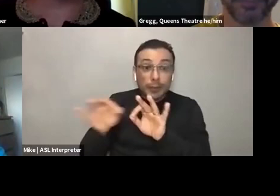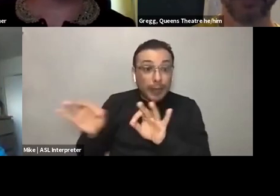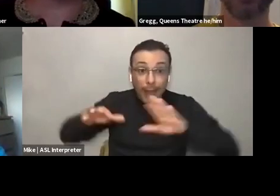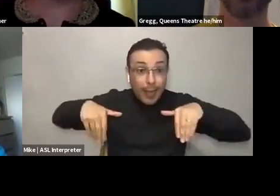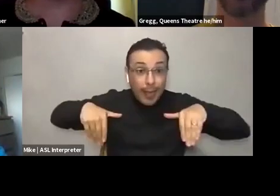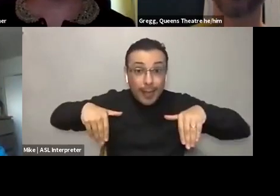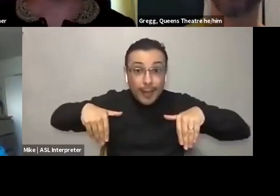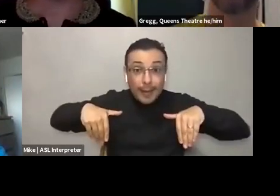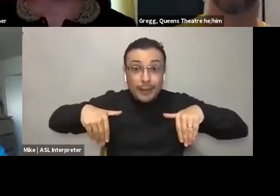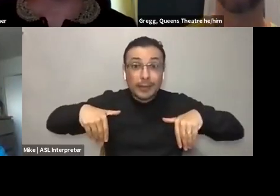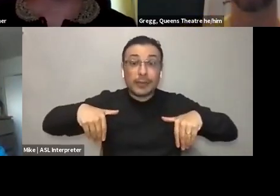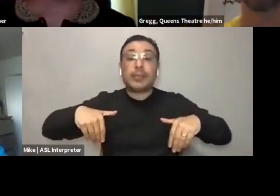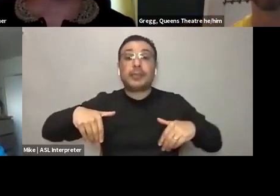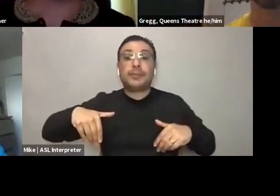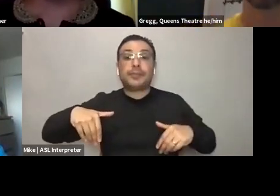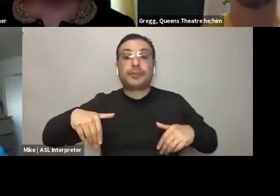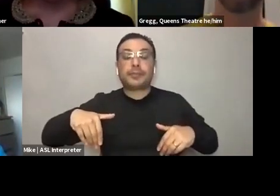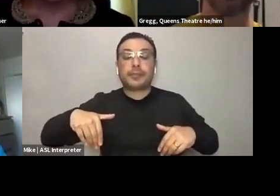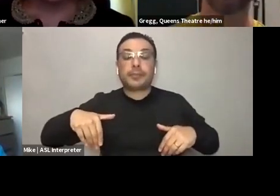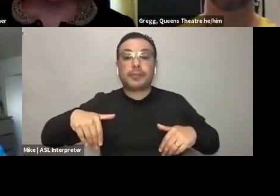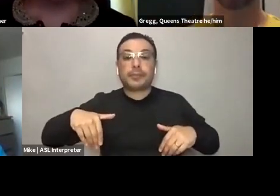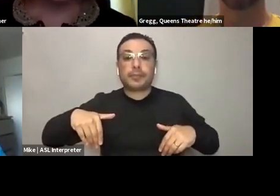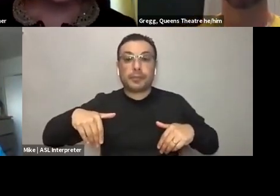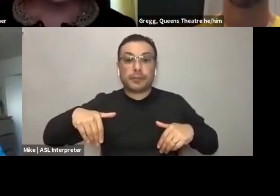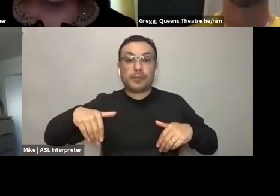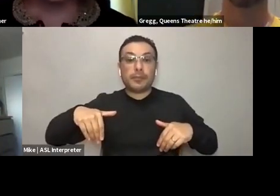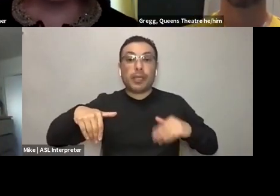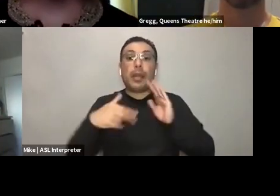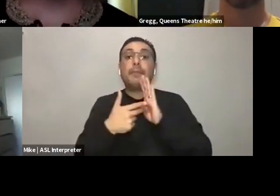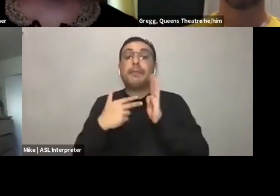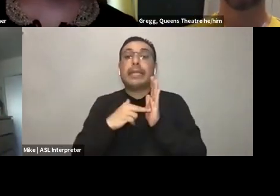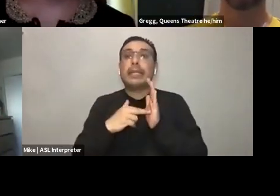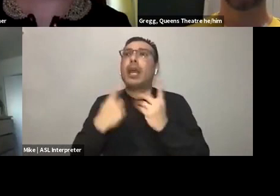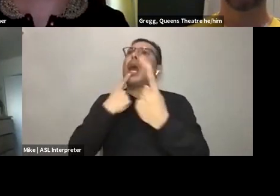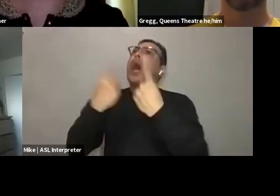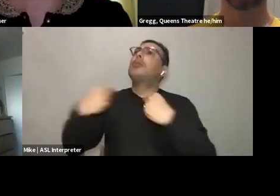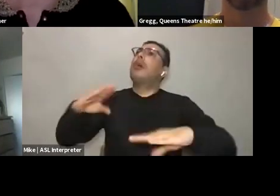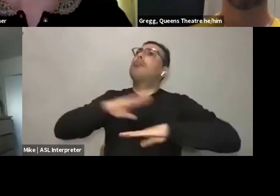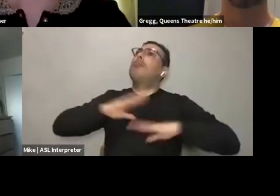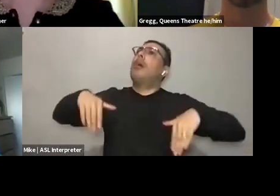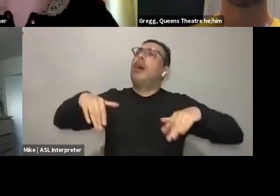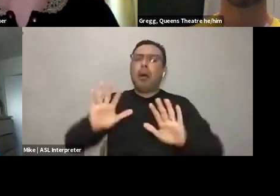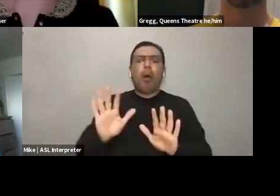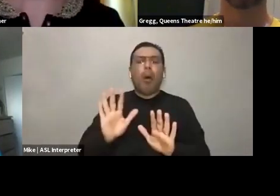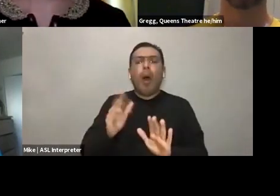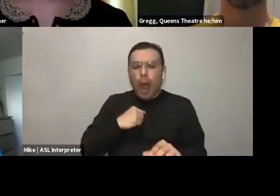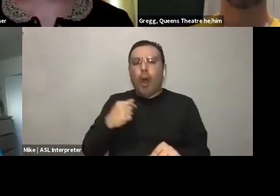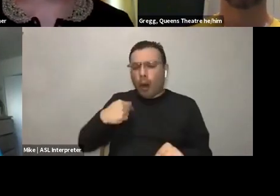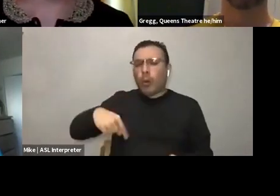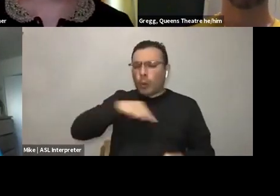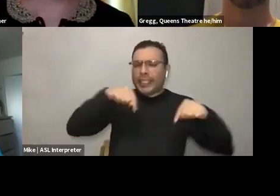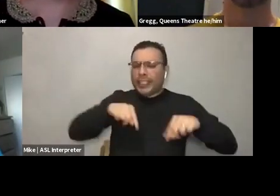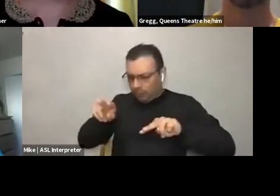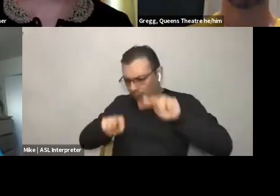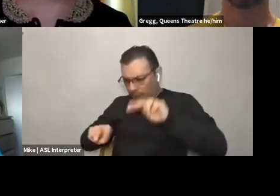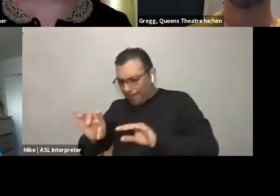for, this is not necessarily for folks who, who their question just hasn't been asked yet, we're curating that a little bit. Um, and hopefully you'll be able